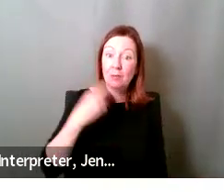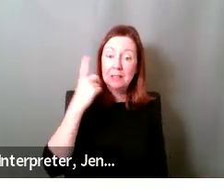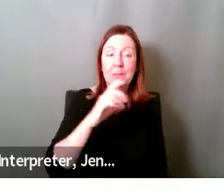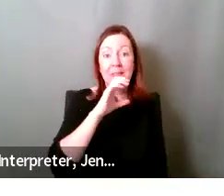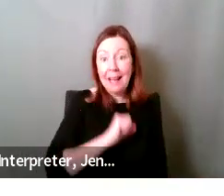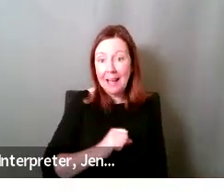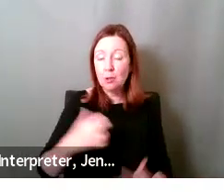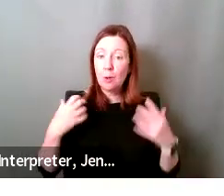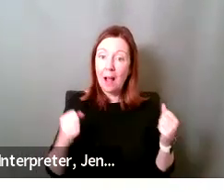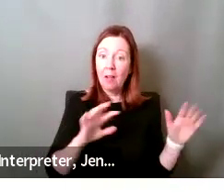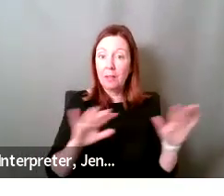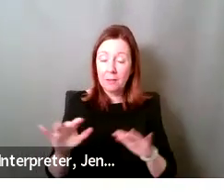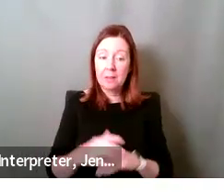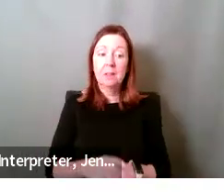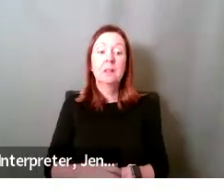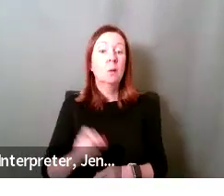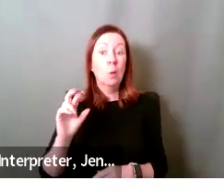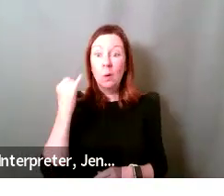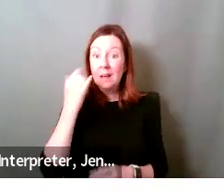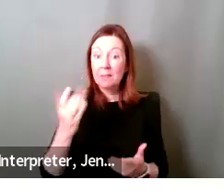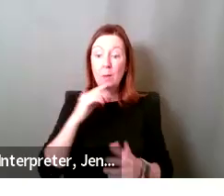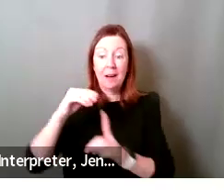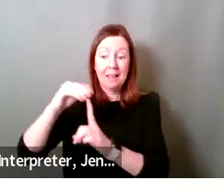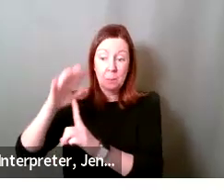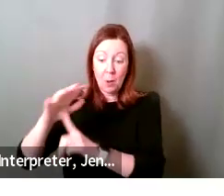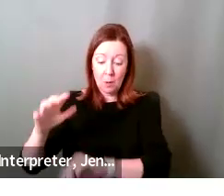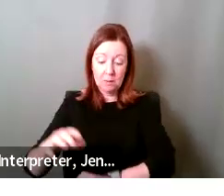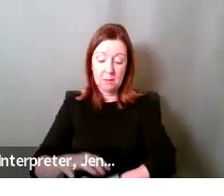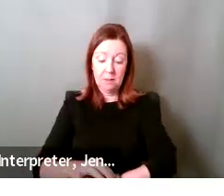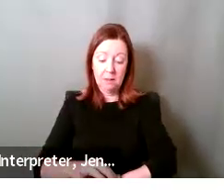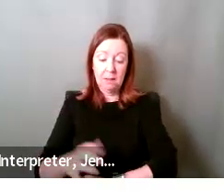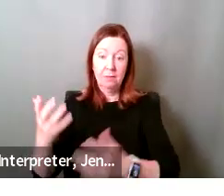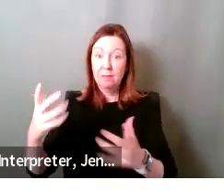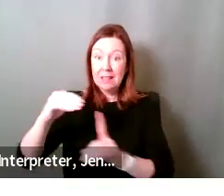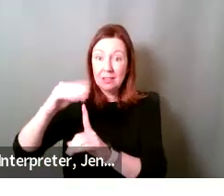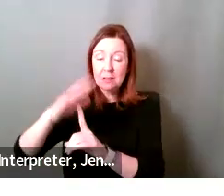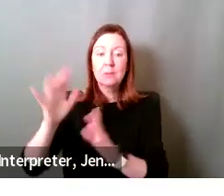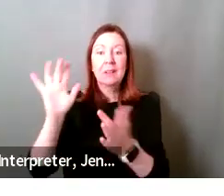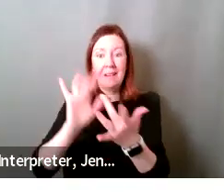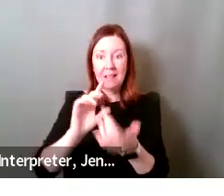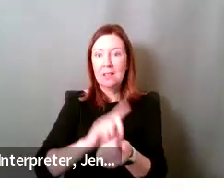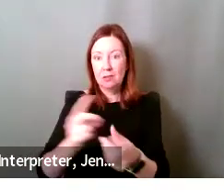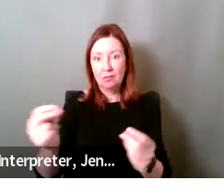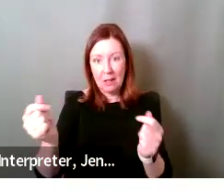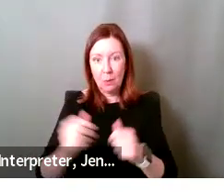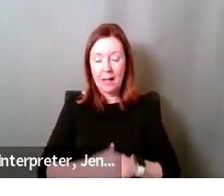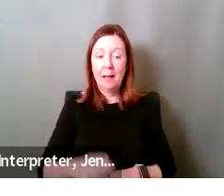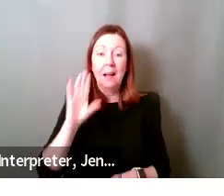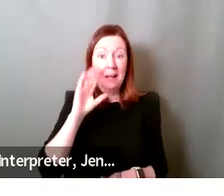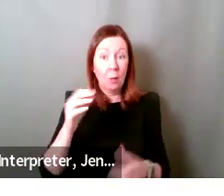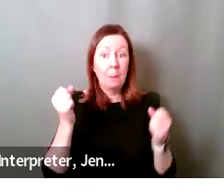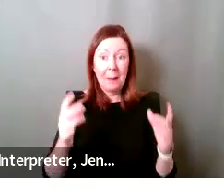age or health conditions, or if you're exposed and have been exposed, contact your doctor right away. Again, I know